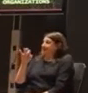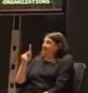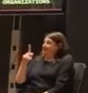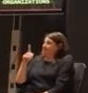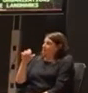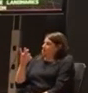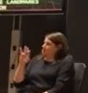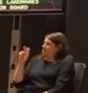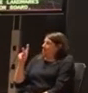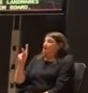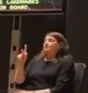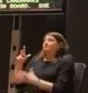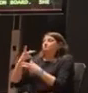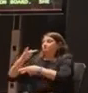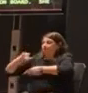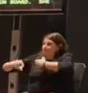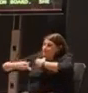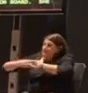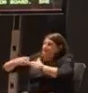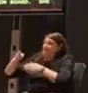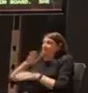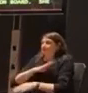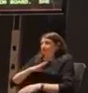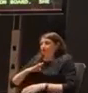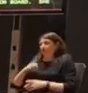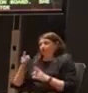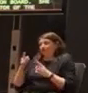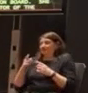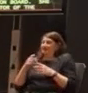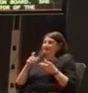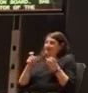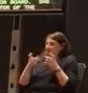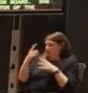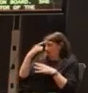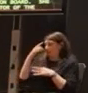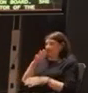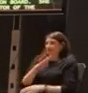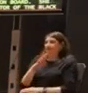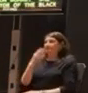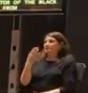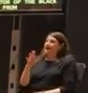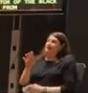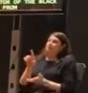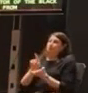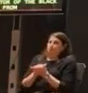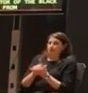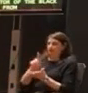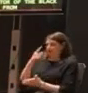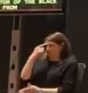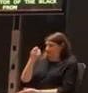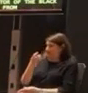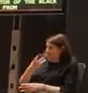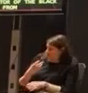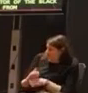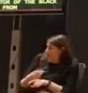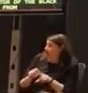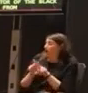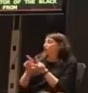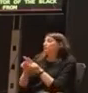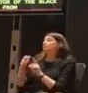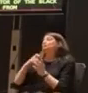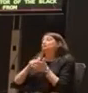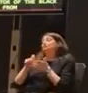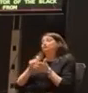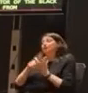editor of the Black Heritage Society newsletter from 1993 to 2003. And of course, she has contributed many articles to